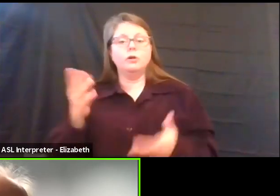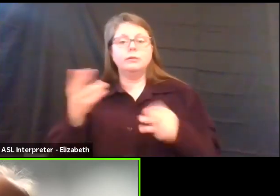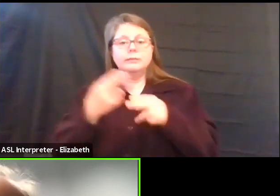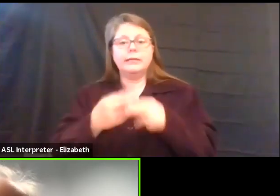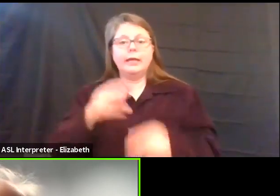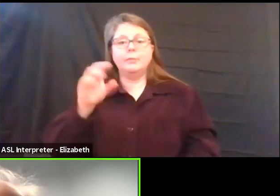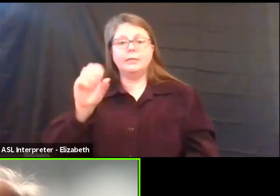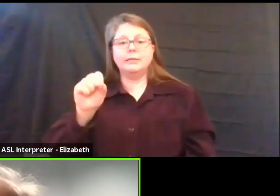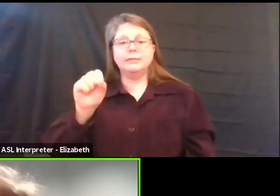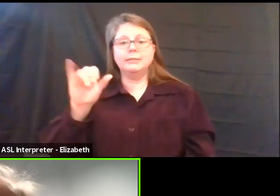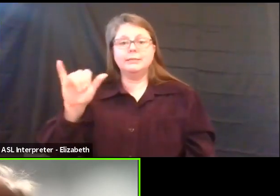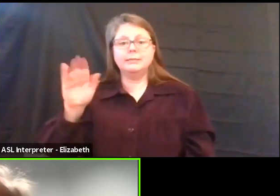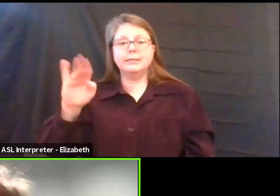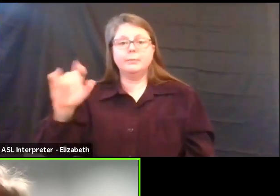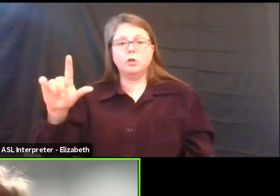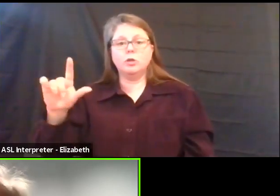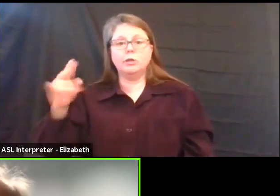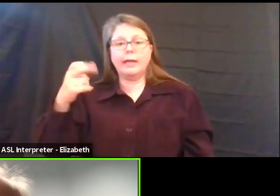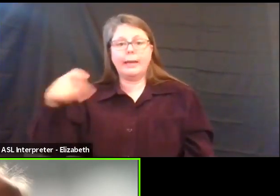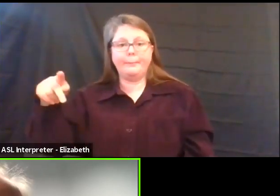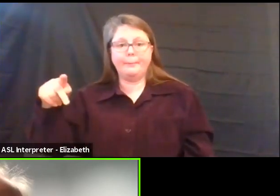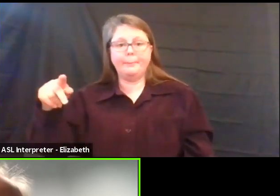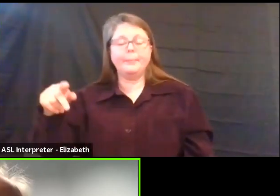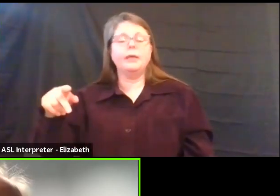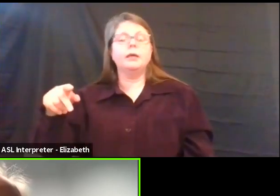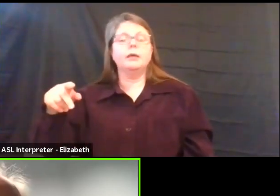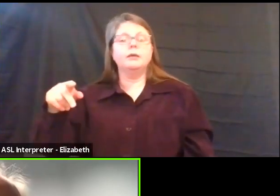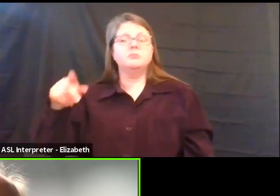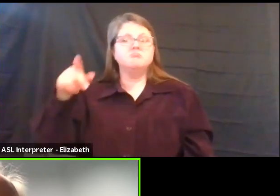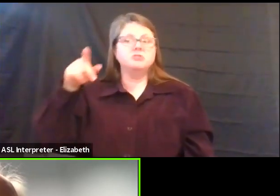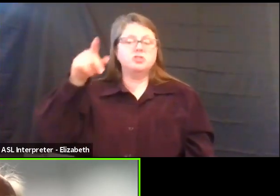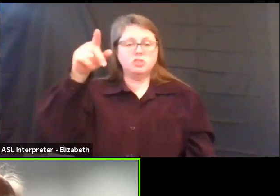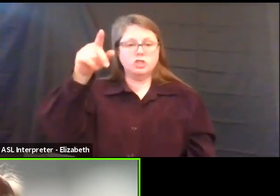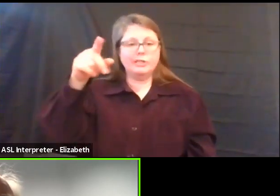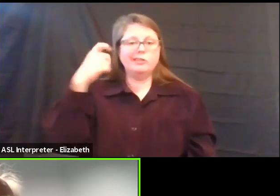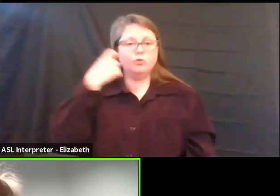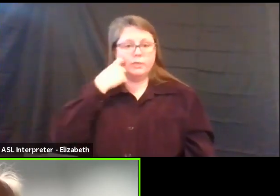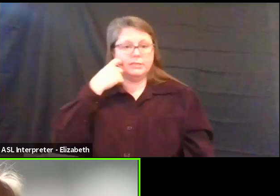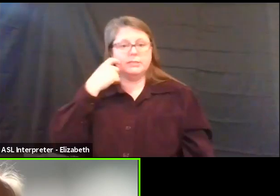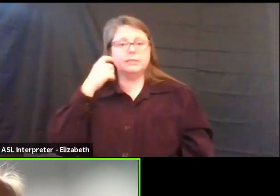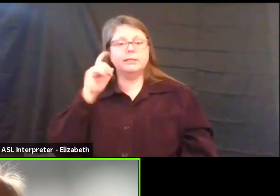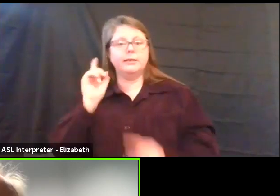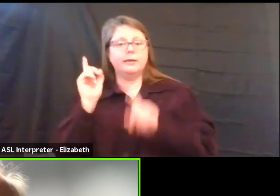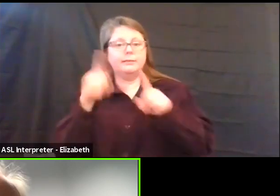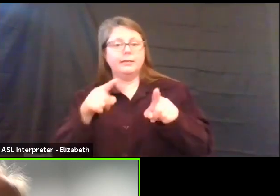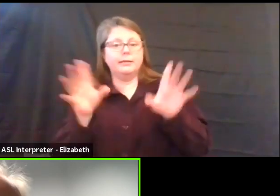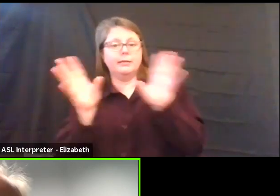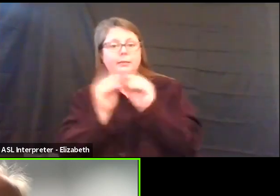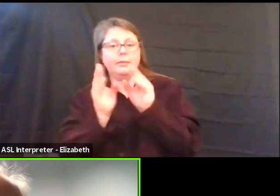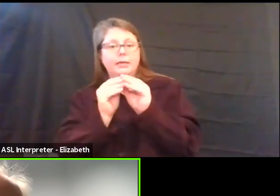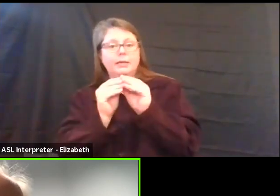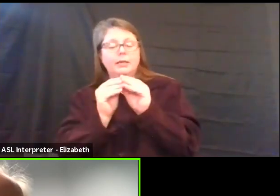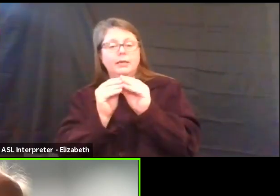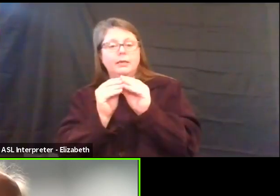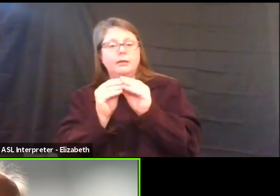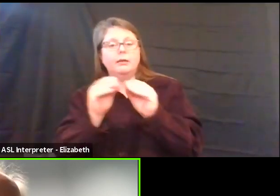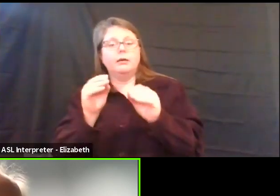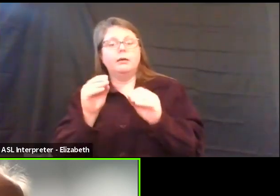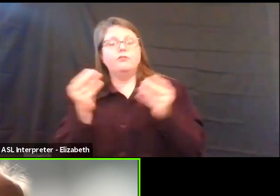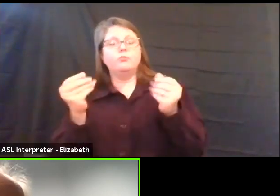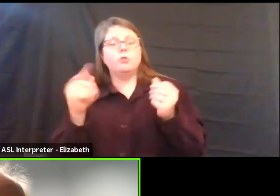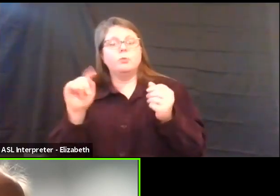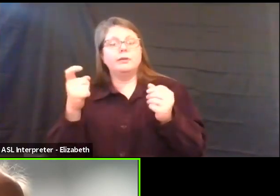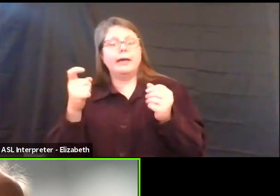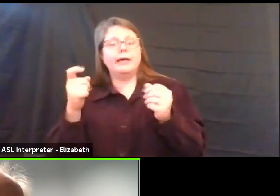my memory is correct, she attended a recent meeting of property tax assessors statewide